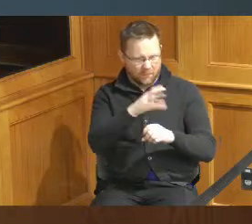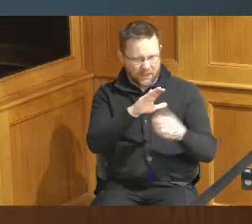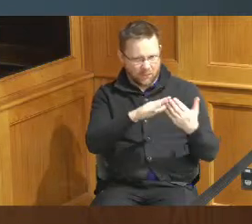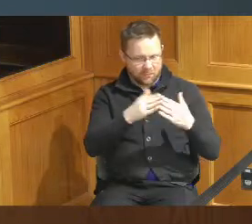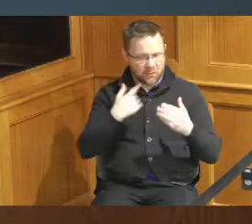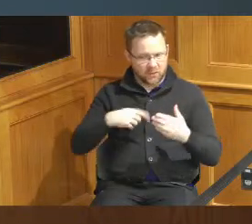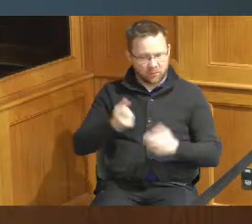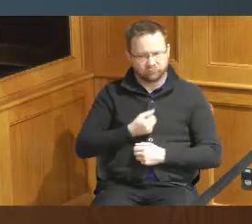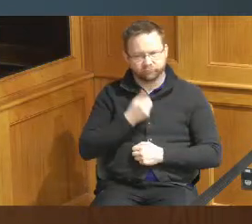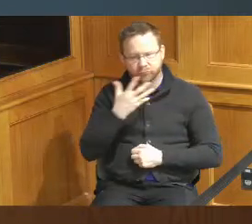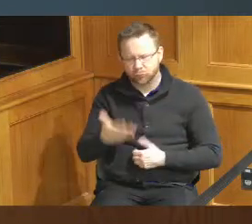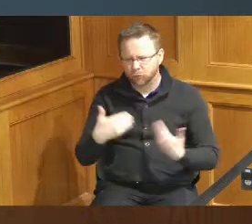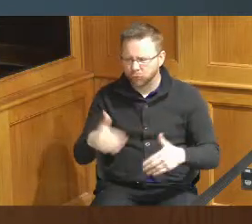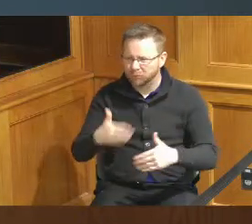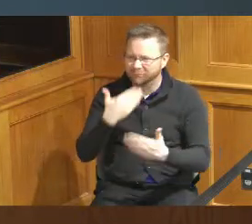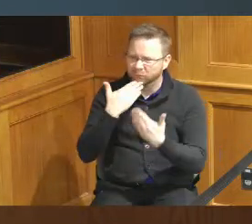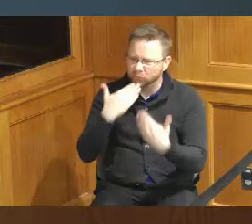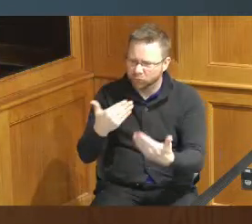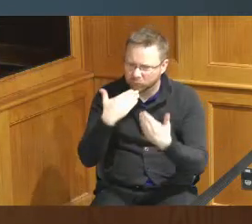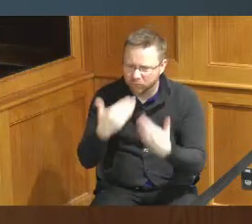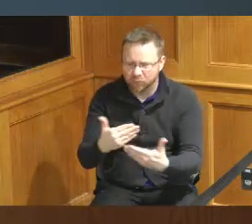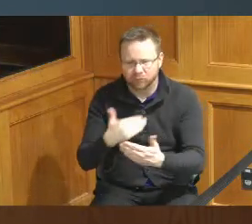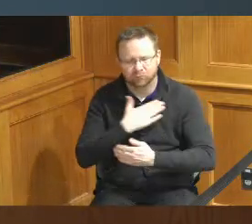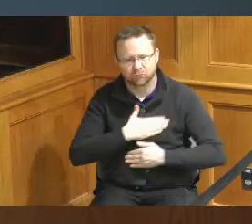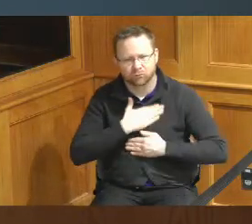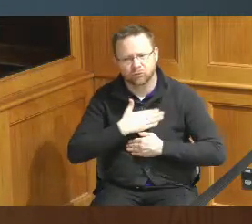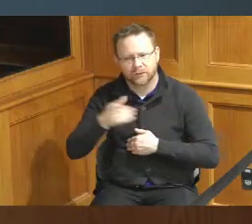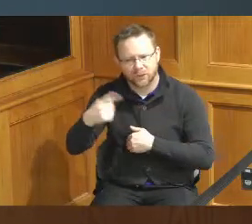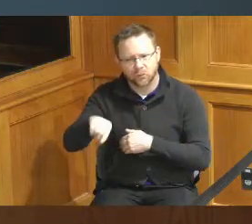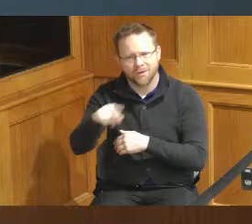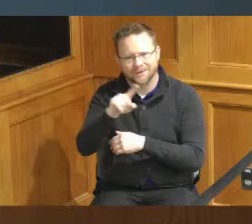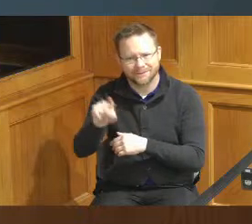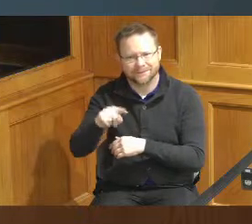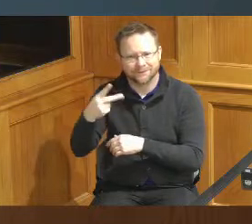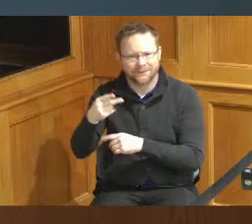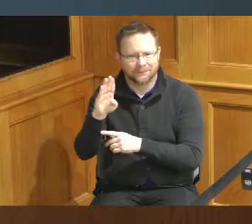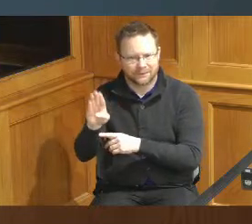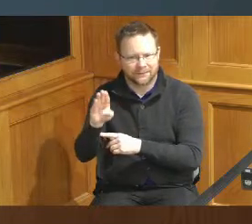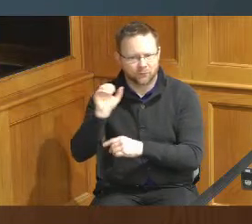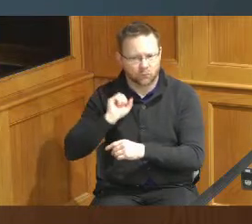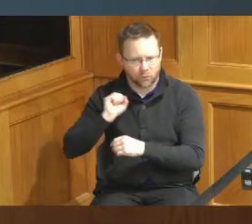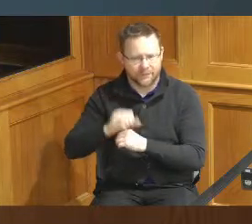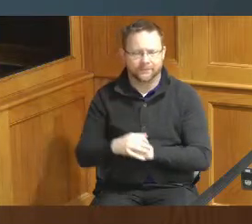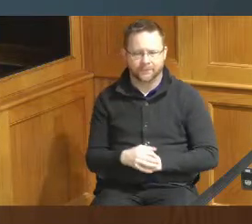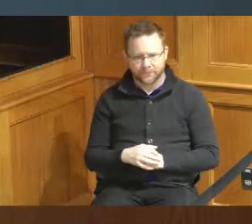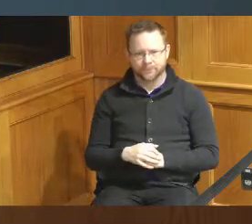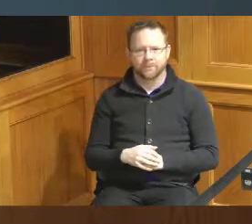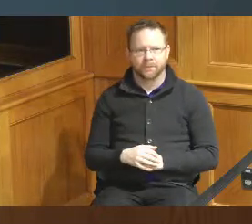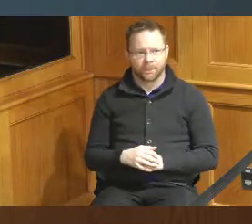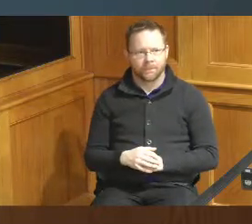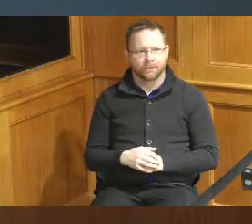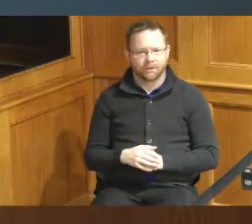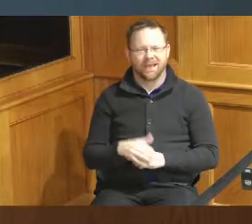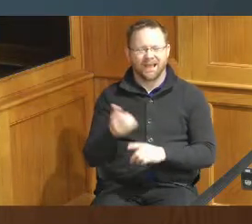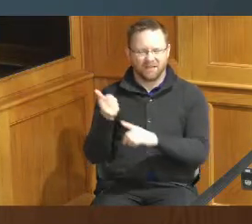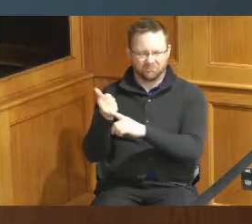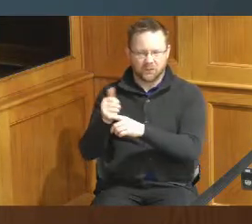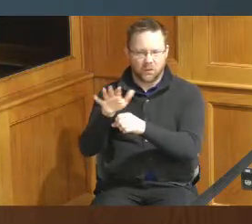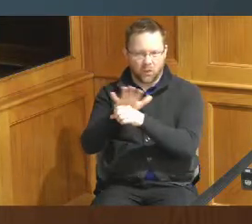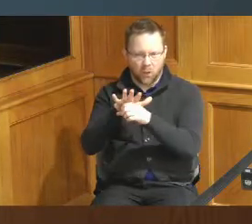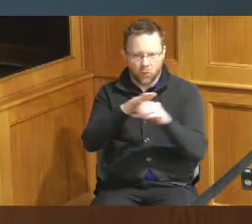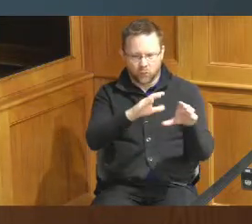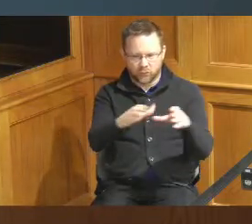extends its deepest gratitude and appreciation to Zeta Phi Beta Sorority Incorporated and its local